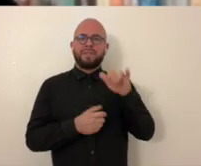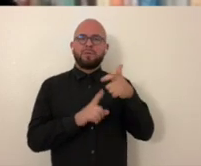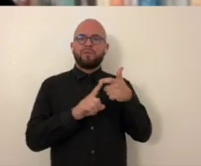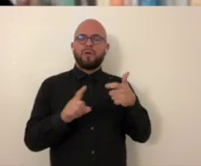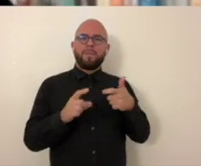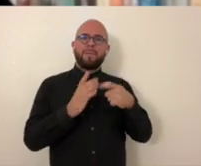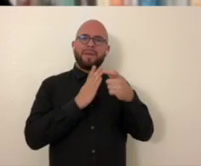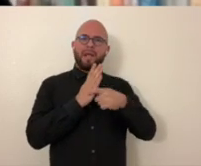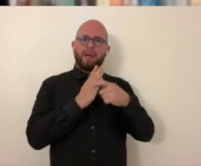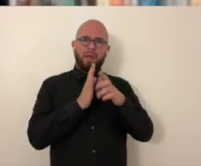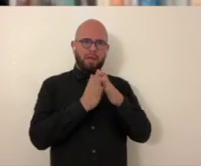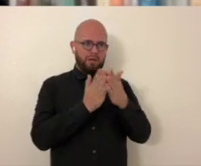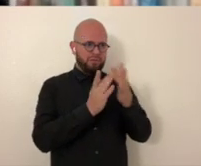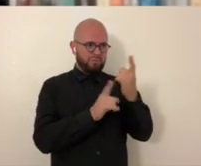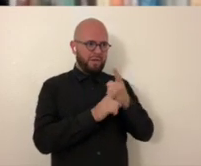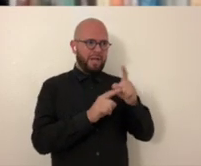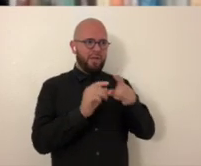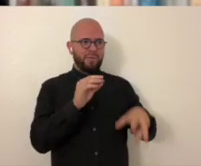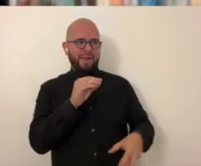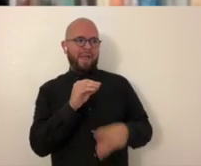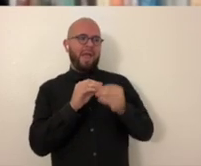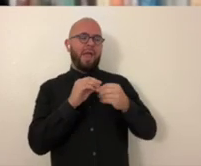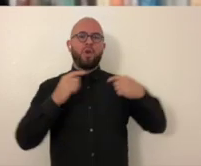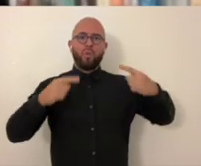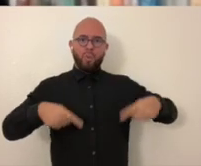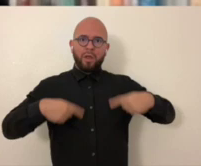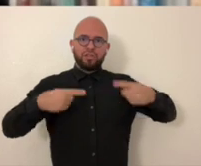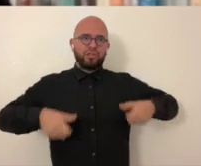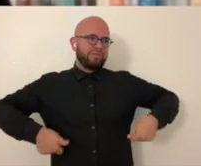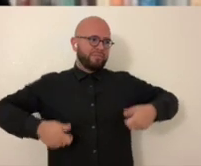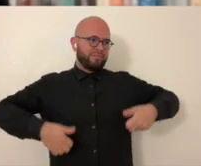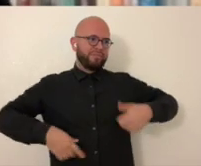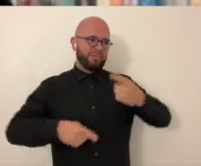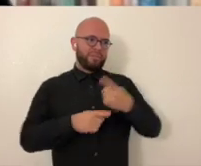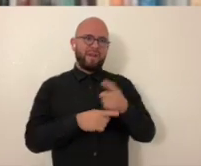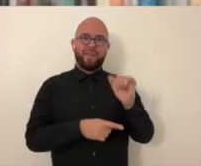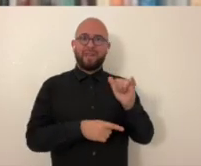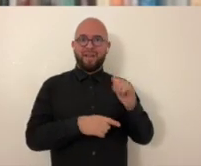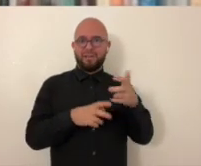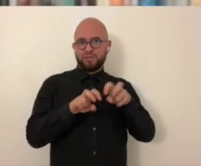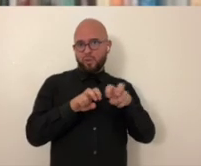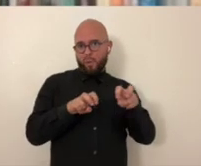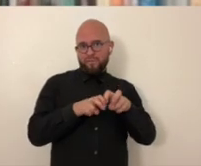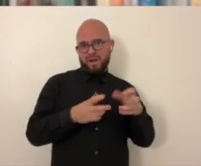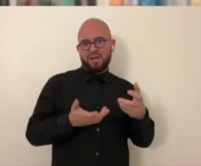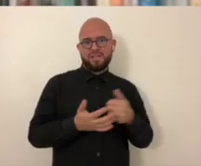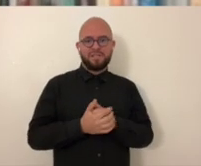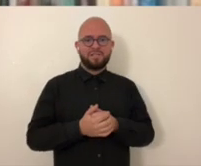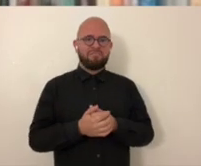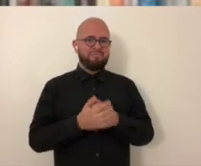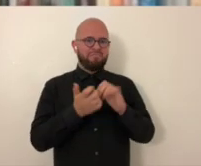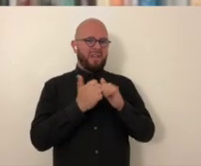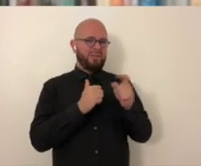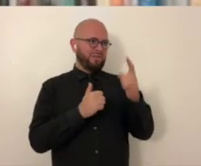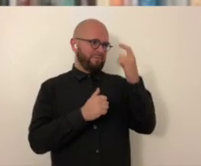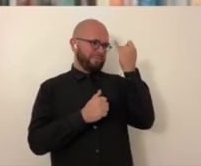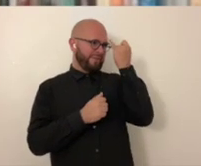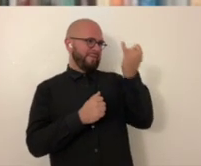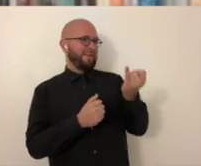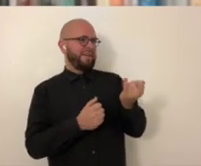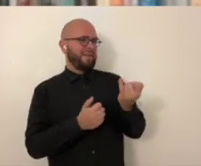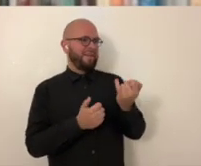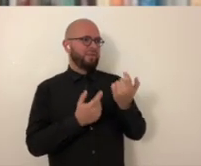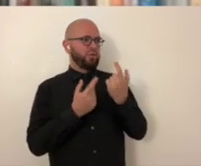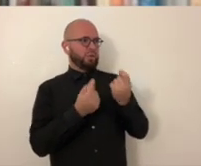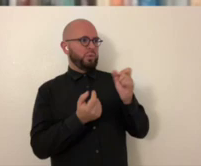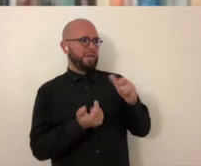first seen you do were like torn out of catalogs where you'd add wheelchair bases to things like sofas